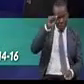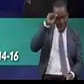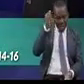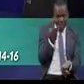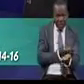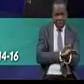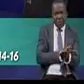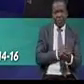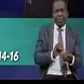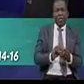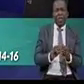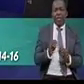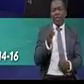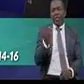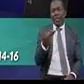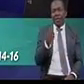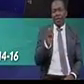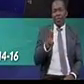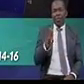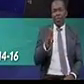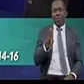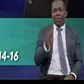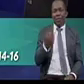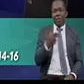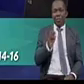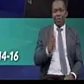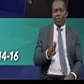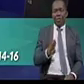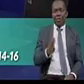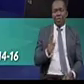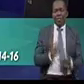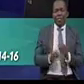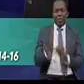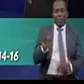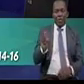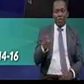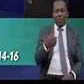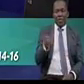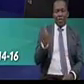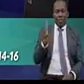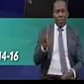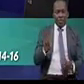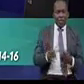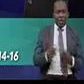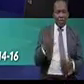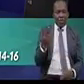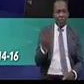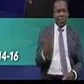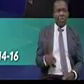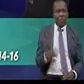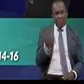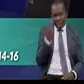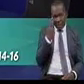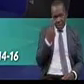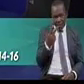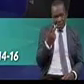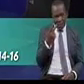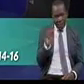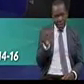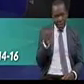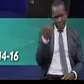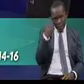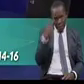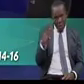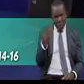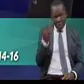says, wherefore, seeing we also are compassed about with so great a